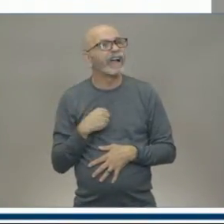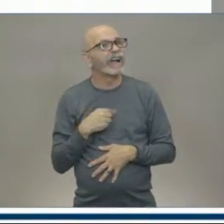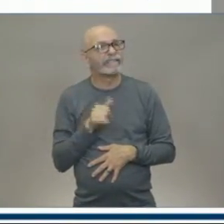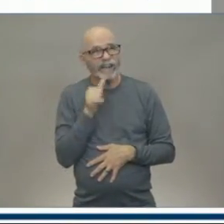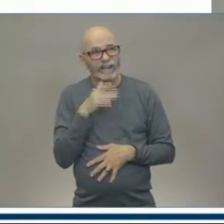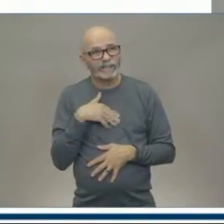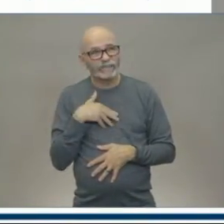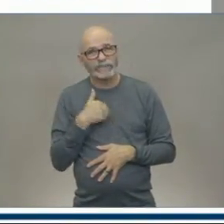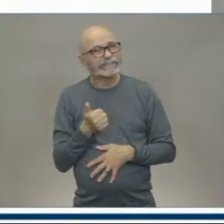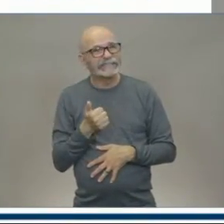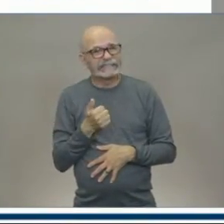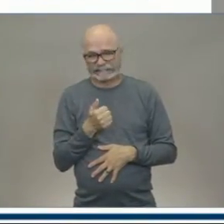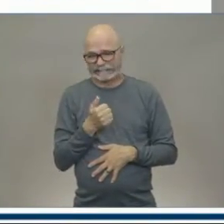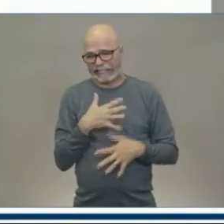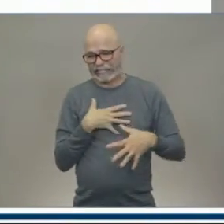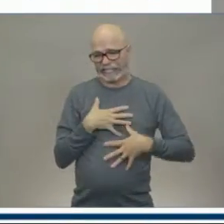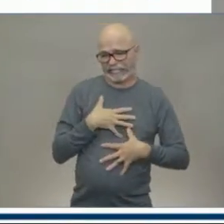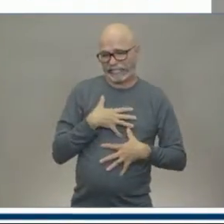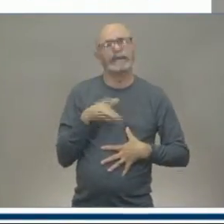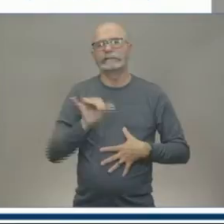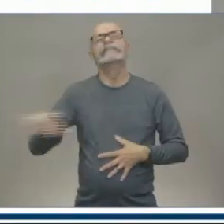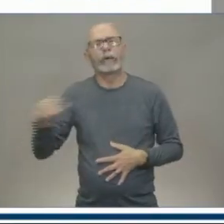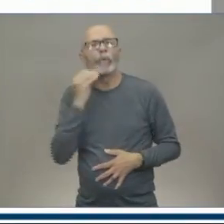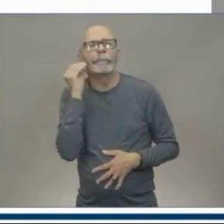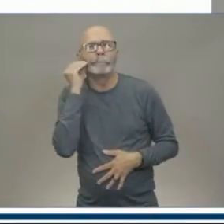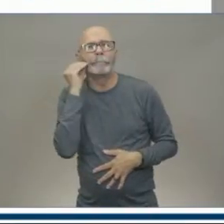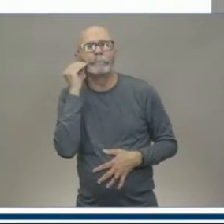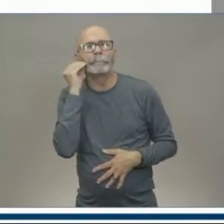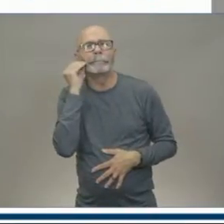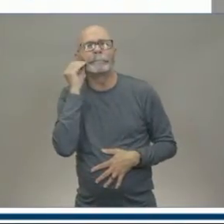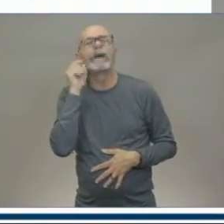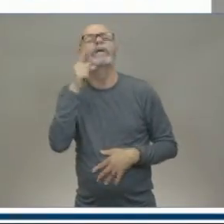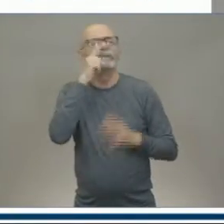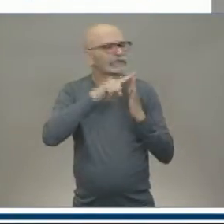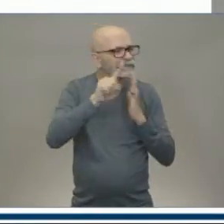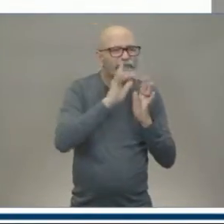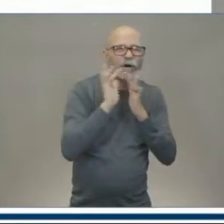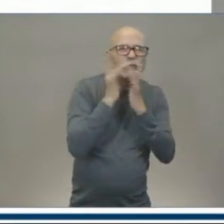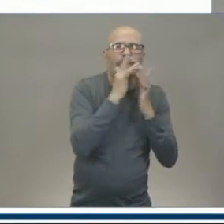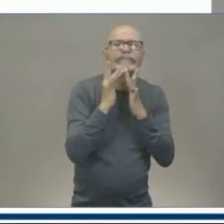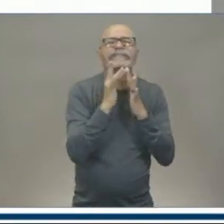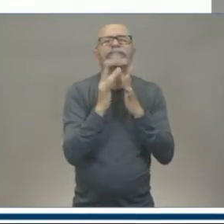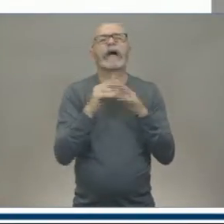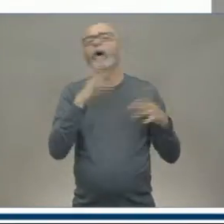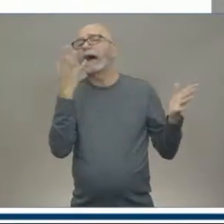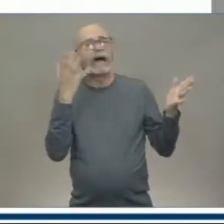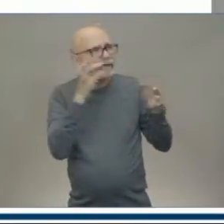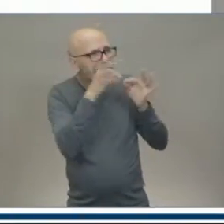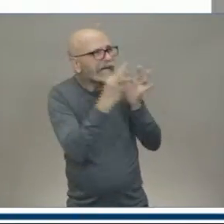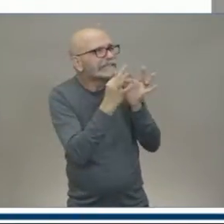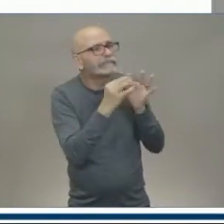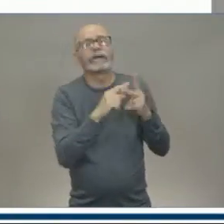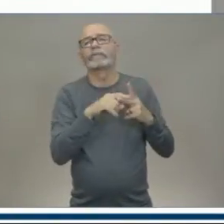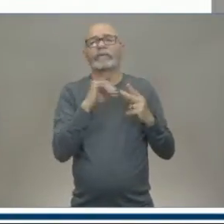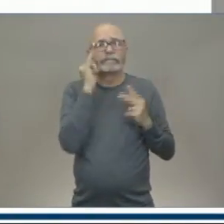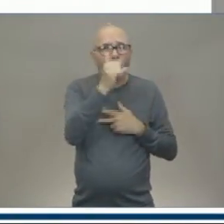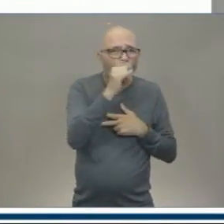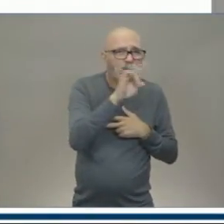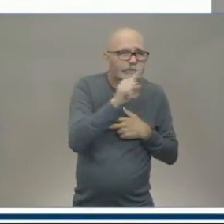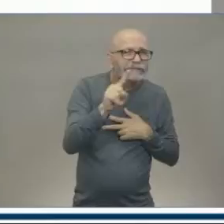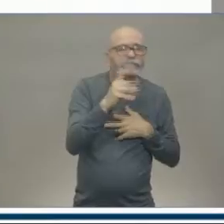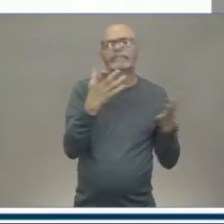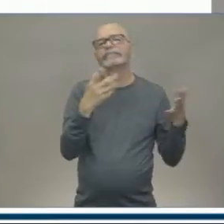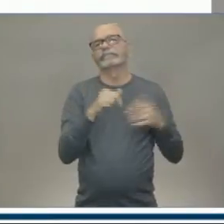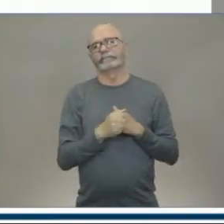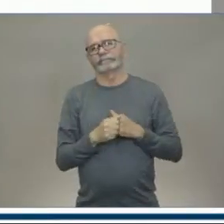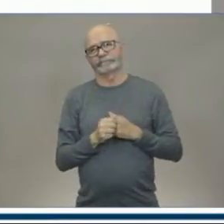go home and do the online self-assessment and follow directions for testing through that. The